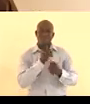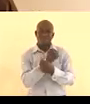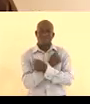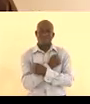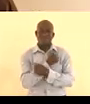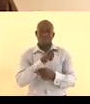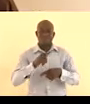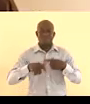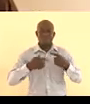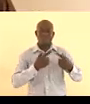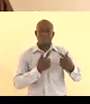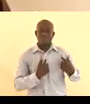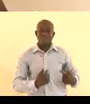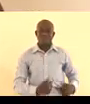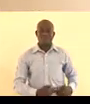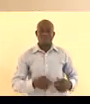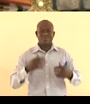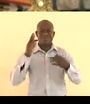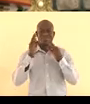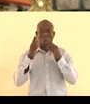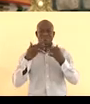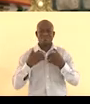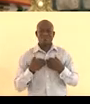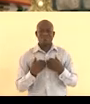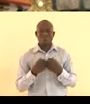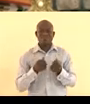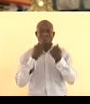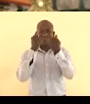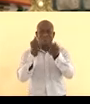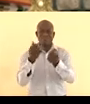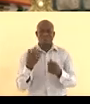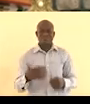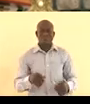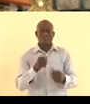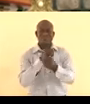heart. If you have the gift of love.